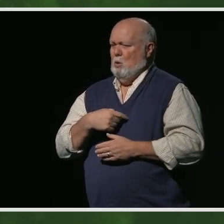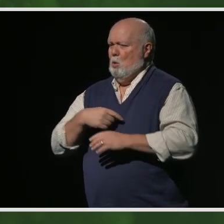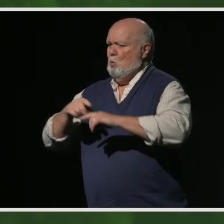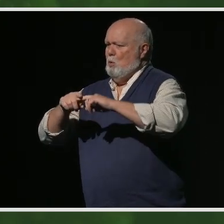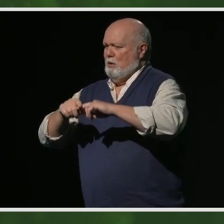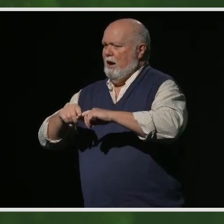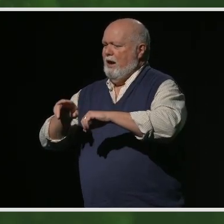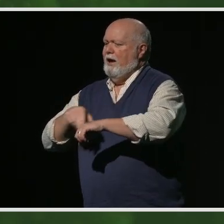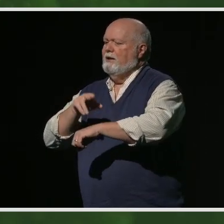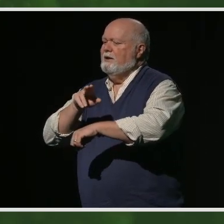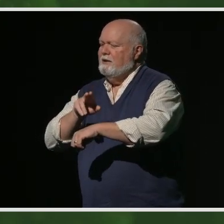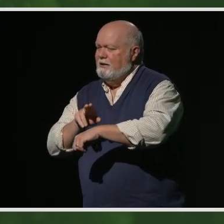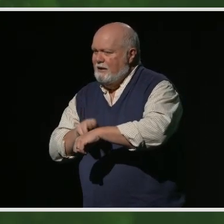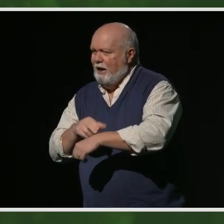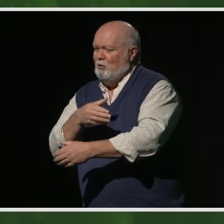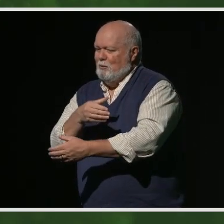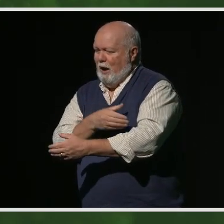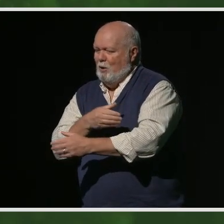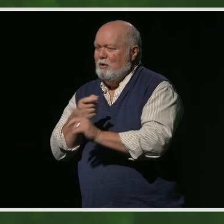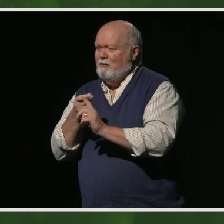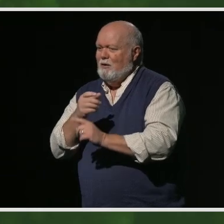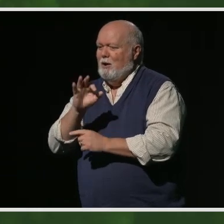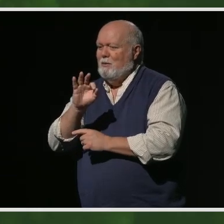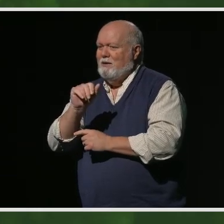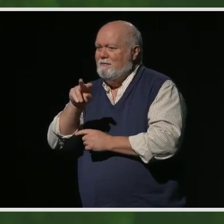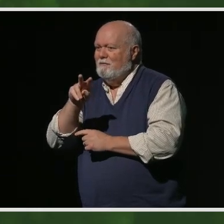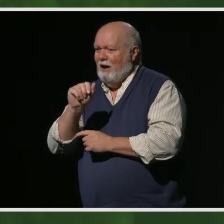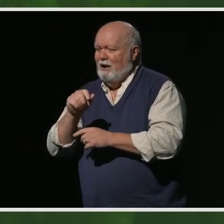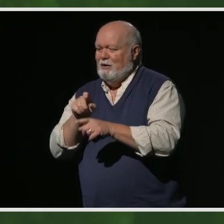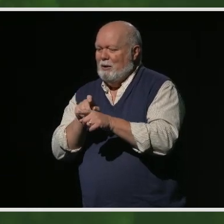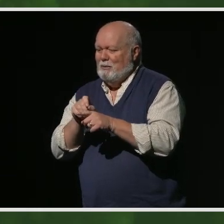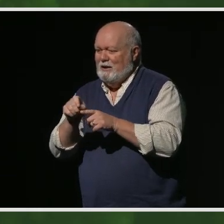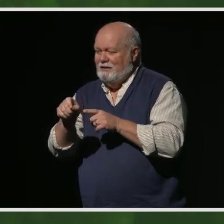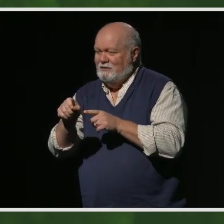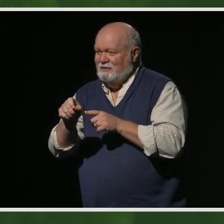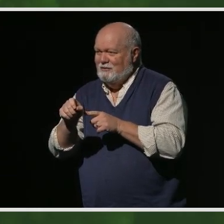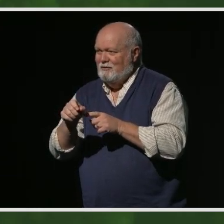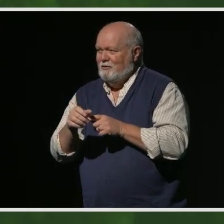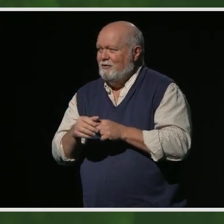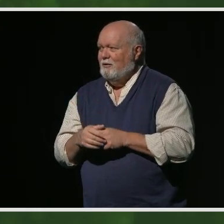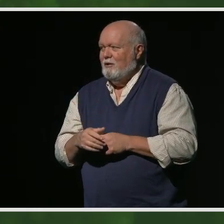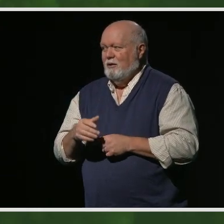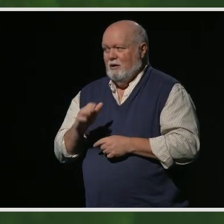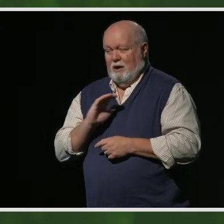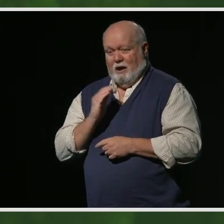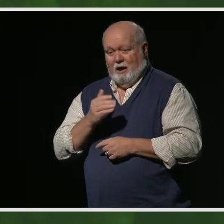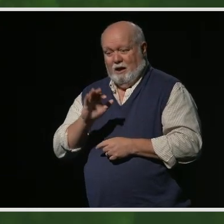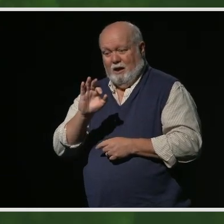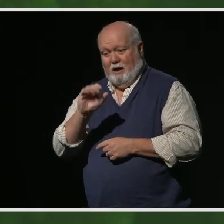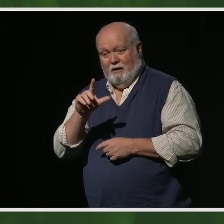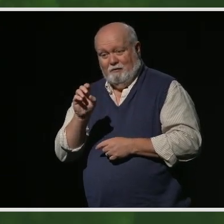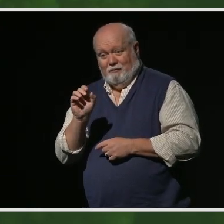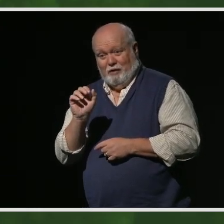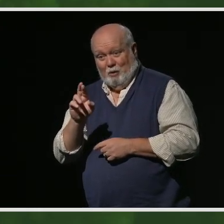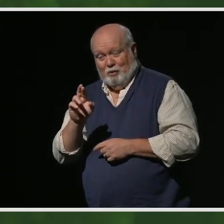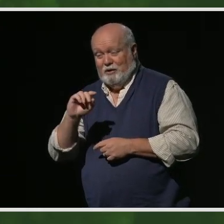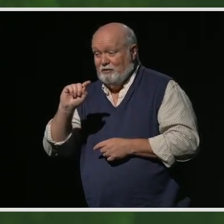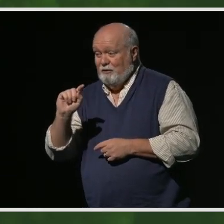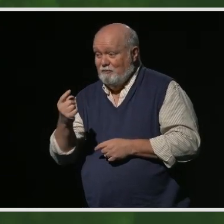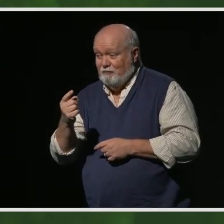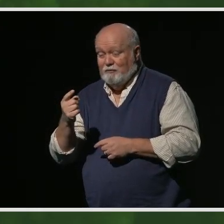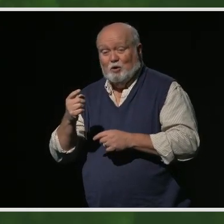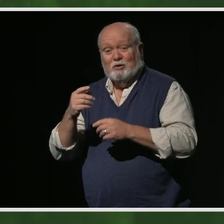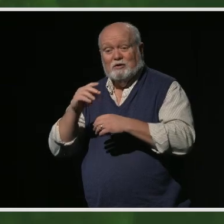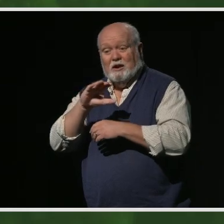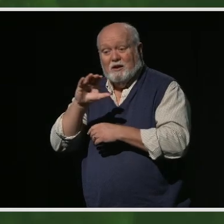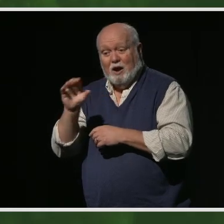natural power of fava beans. We, with our better flour, are the first pancake mix in the market that delivers